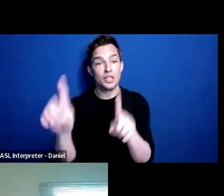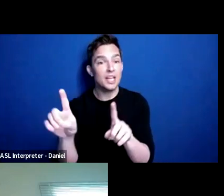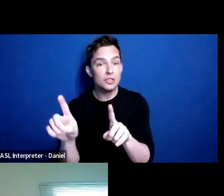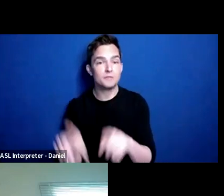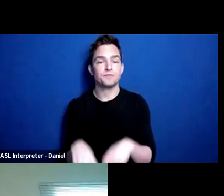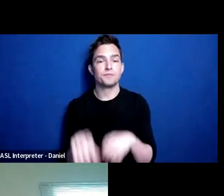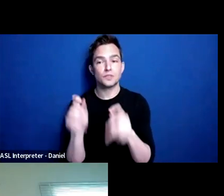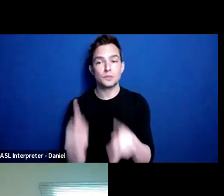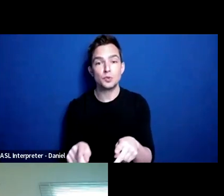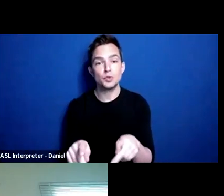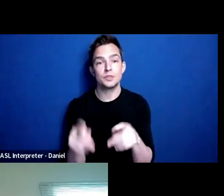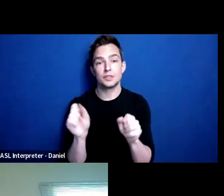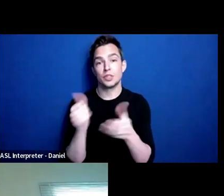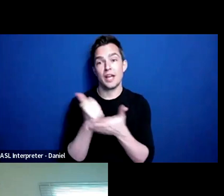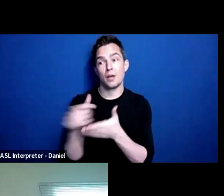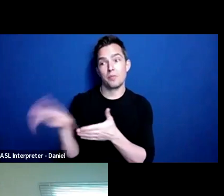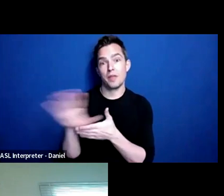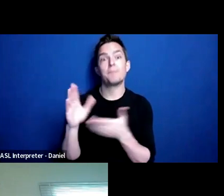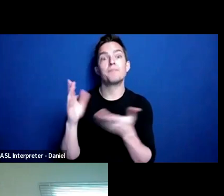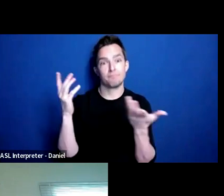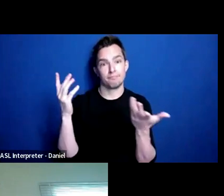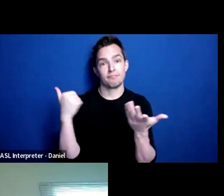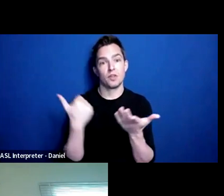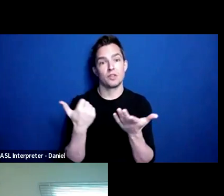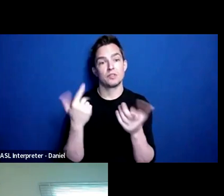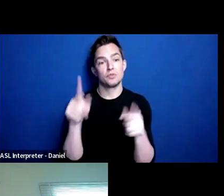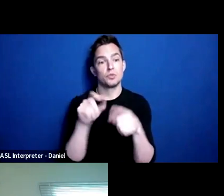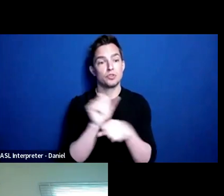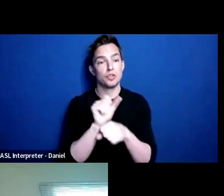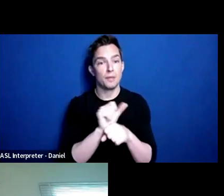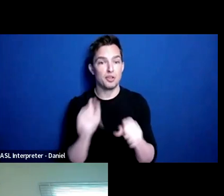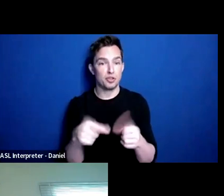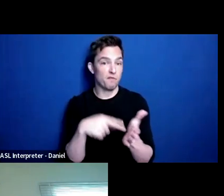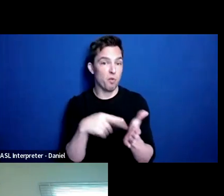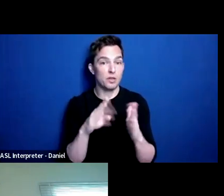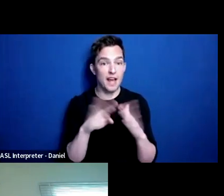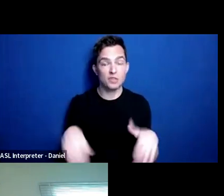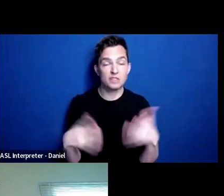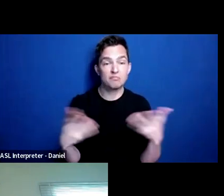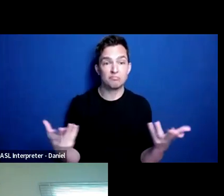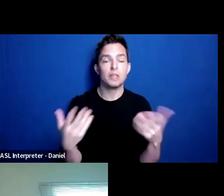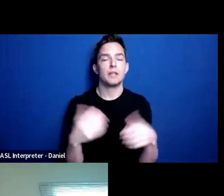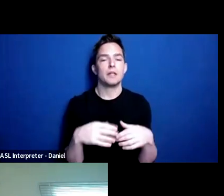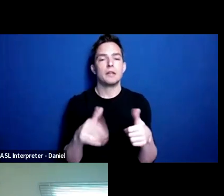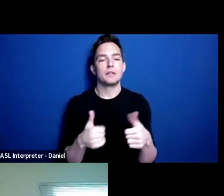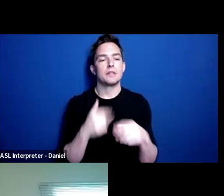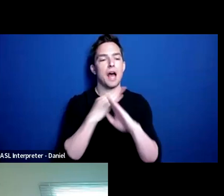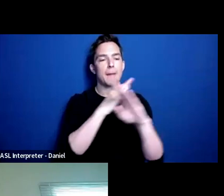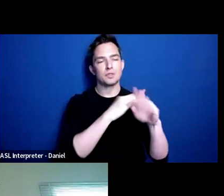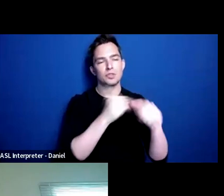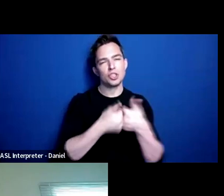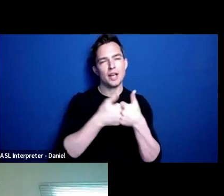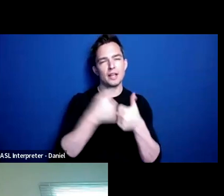or opportunities that could help them get to jobs or positions that could afford housing. The obstacles and the